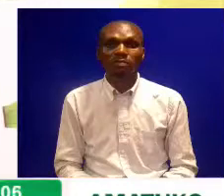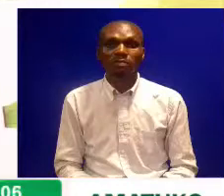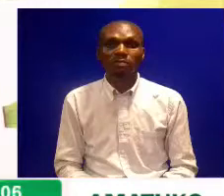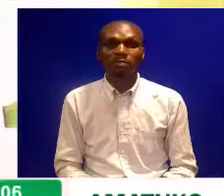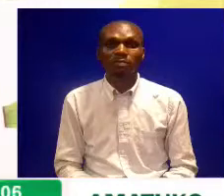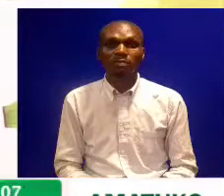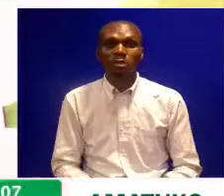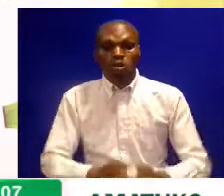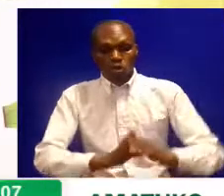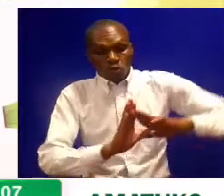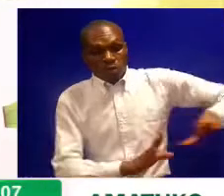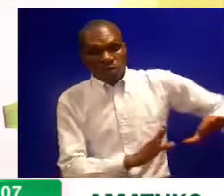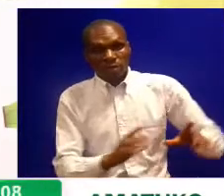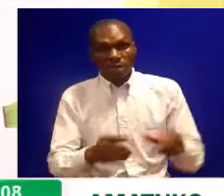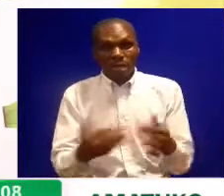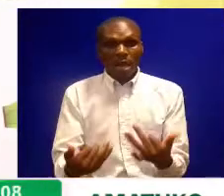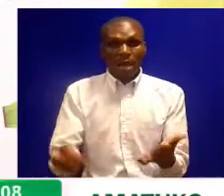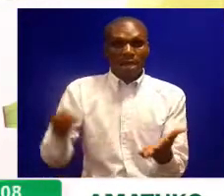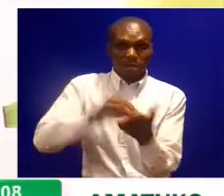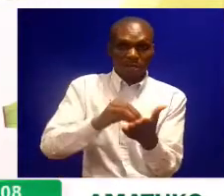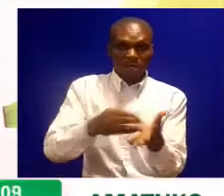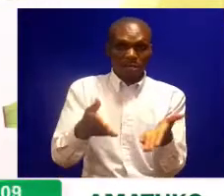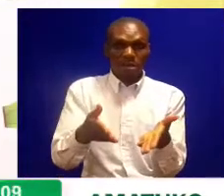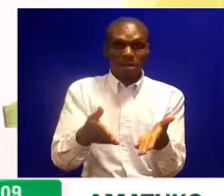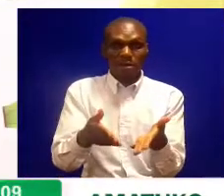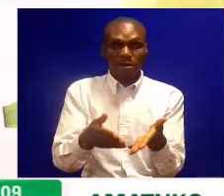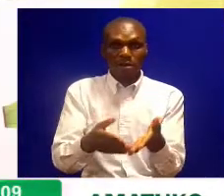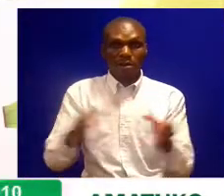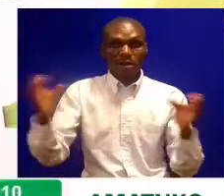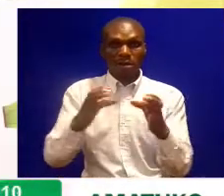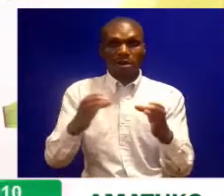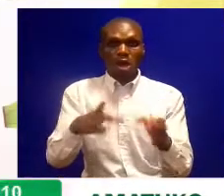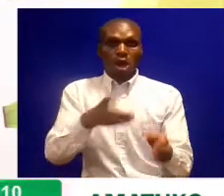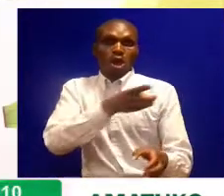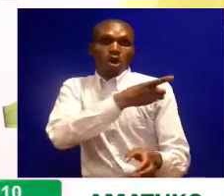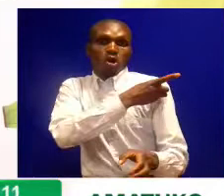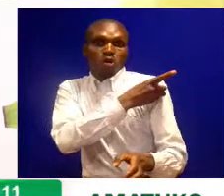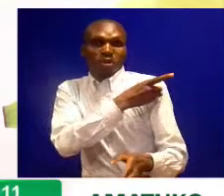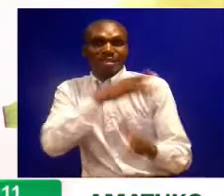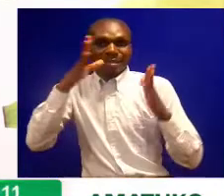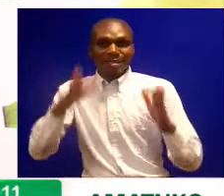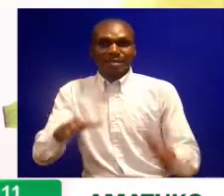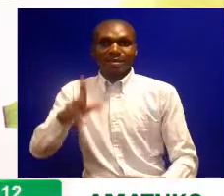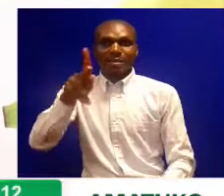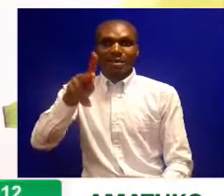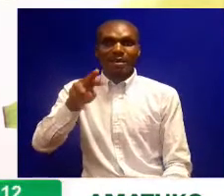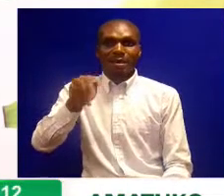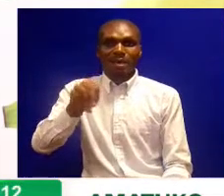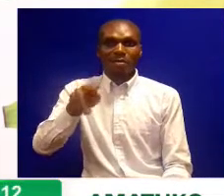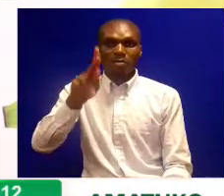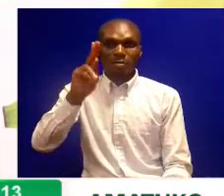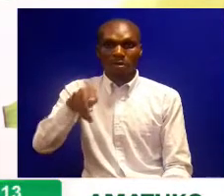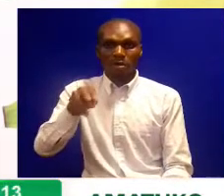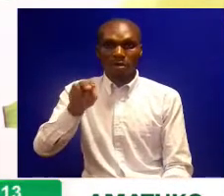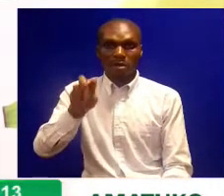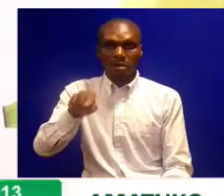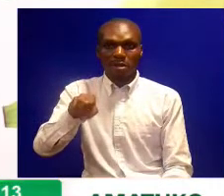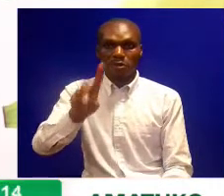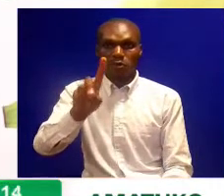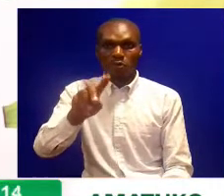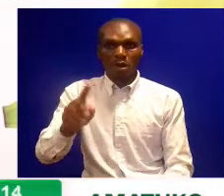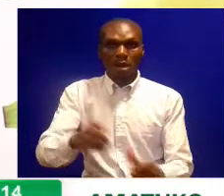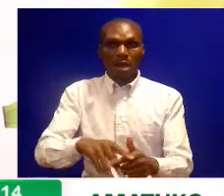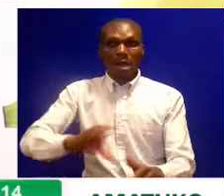Kira nugo tigana nere Josephat Hamisi kiombe kia banyagetari KMPDU imeje kaunti ya Kisini goba gosere rigo